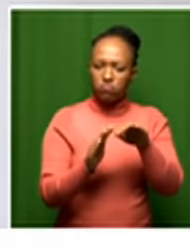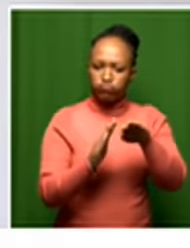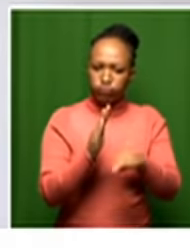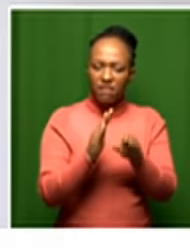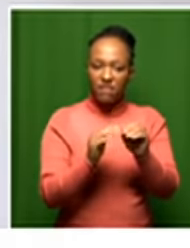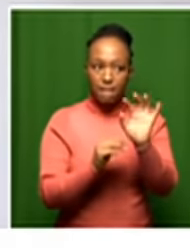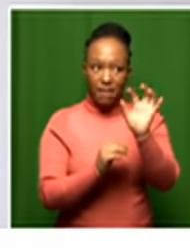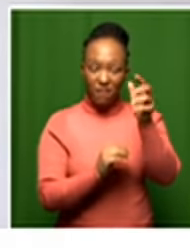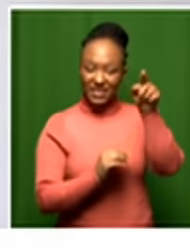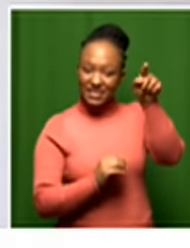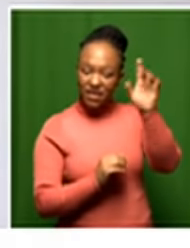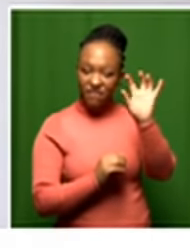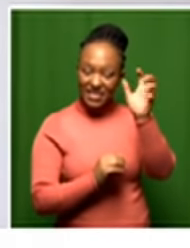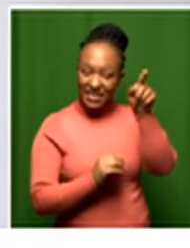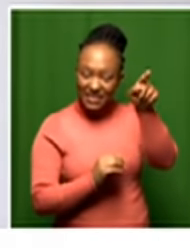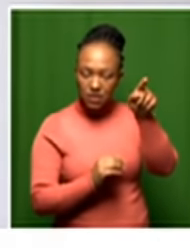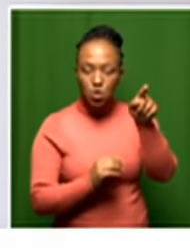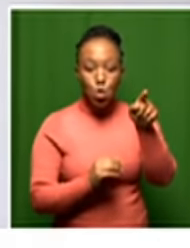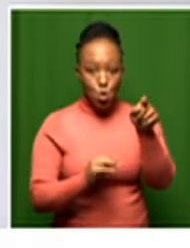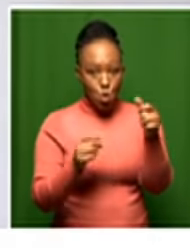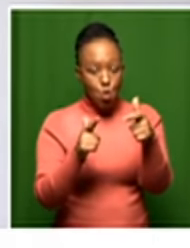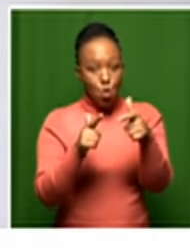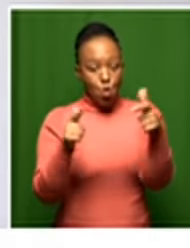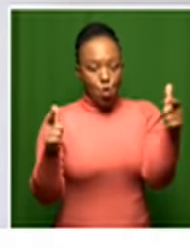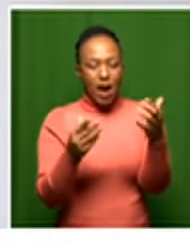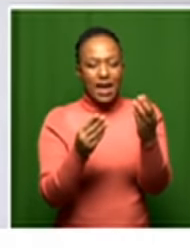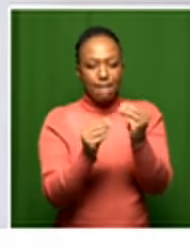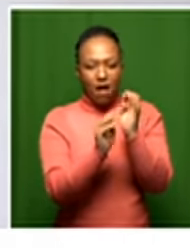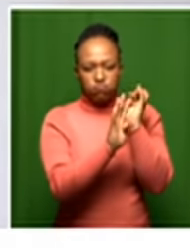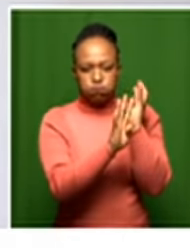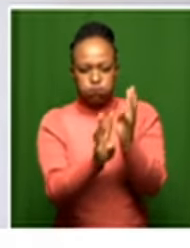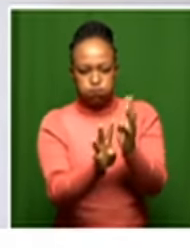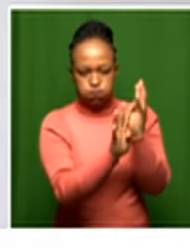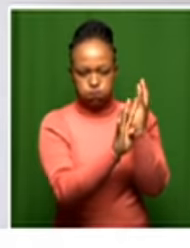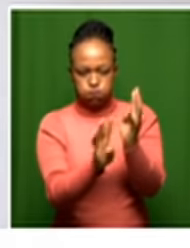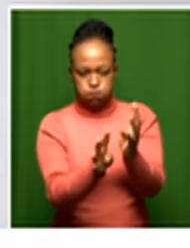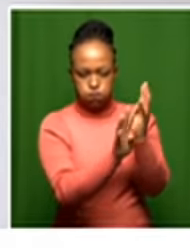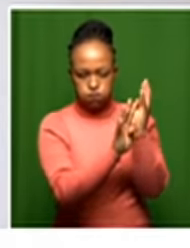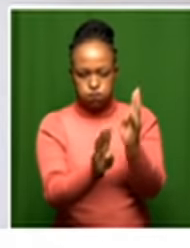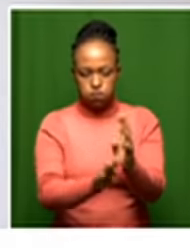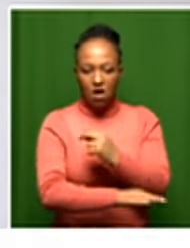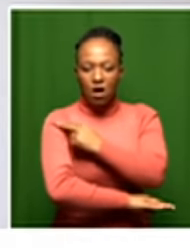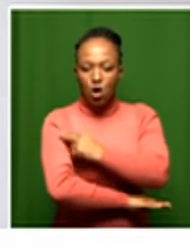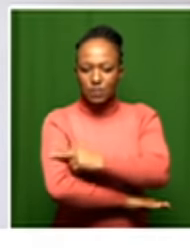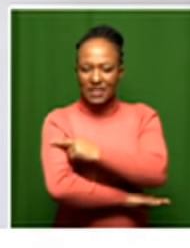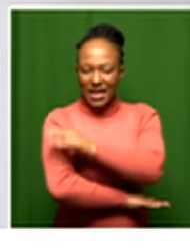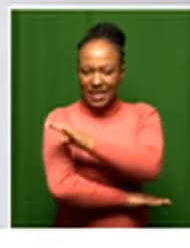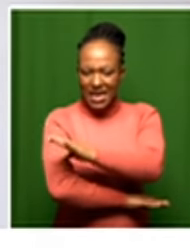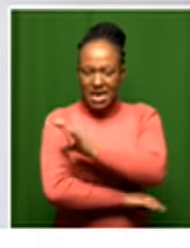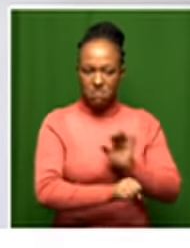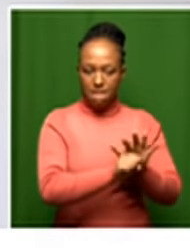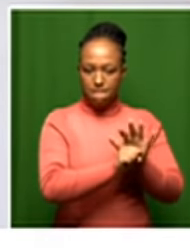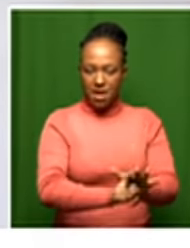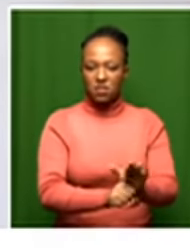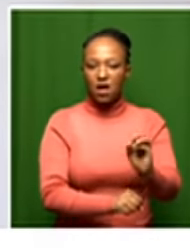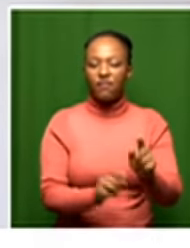that province has seen a large number or large demand within their healthcare facilities. In the Northern Cape,